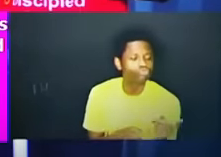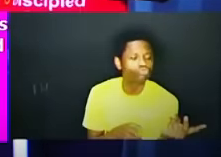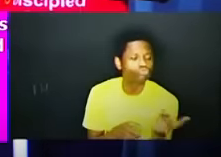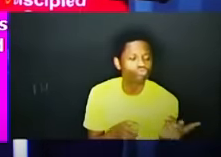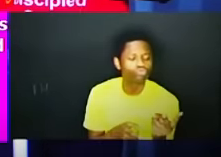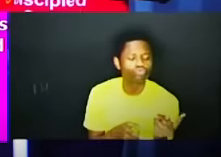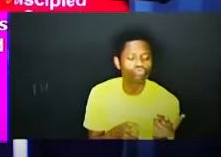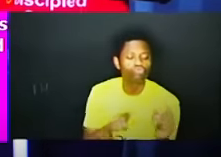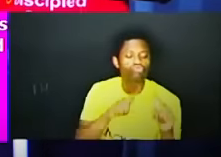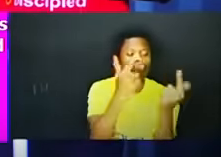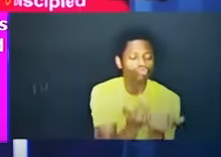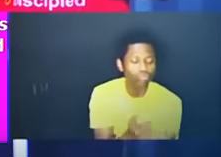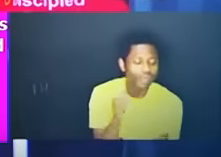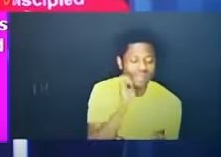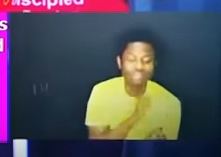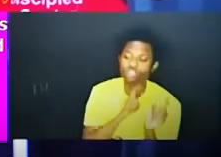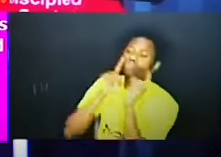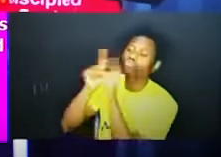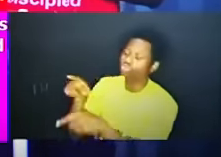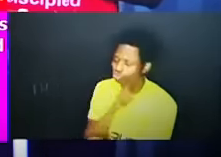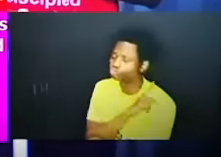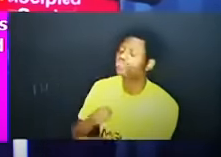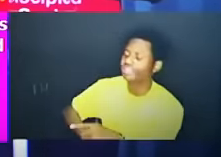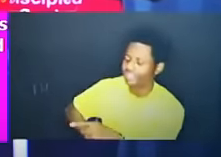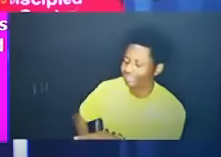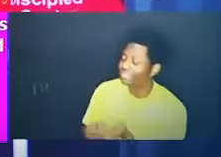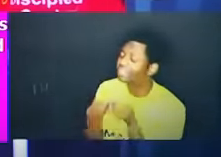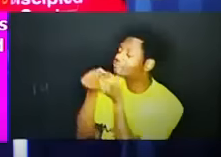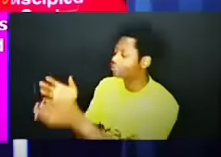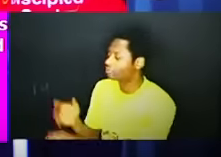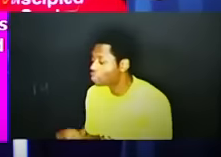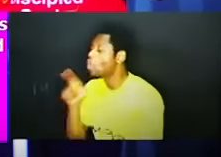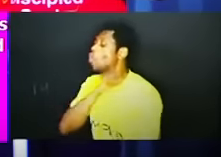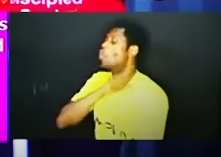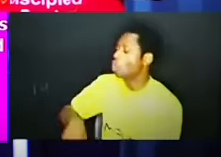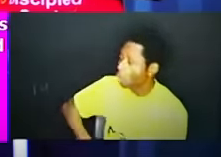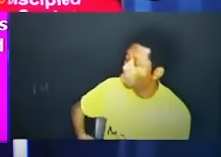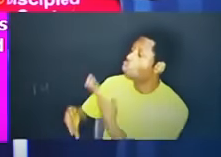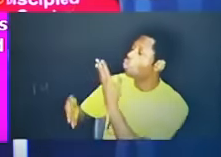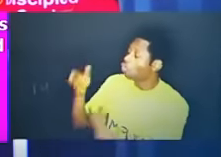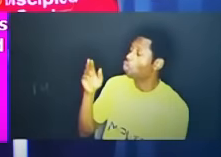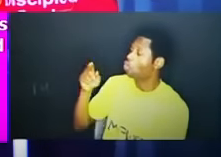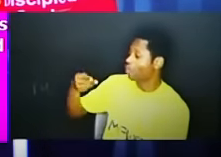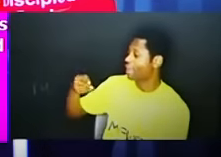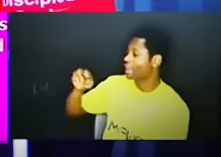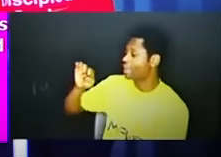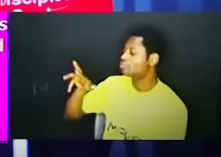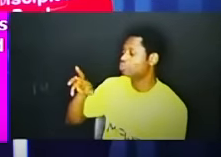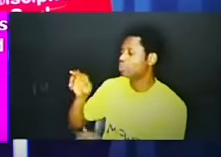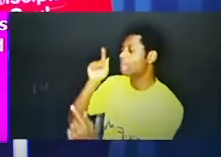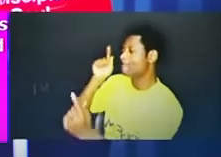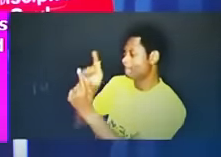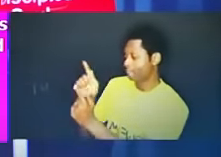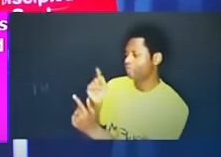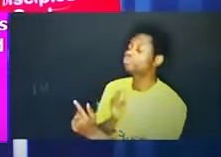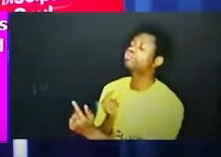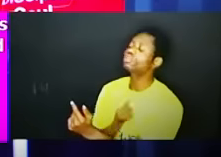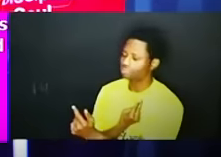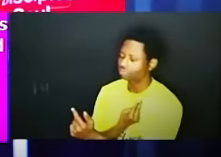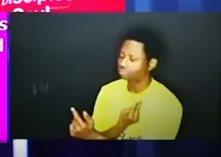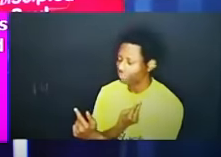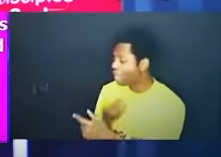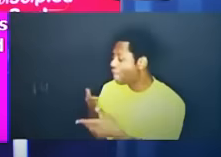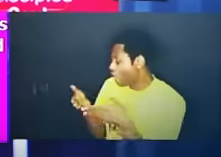say to him, the Lord, the God of the Hebrews, has met with us. Let us take